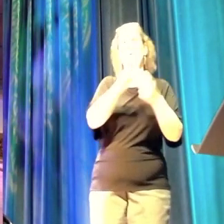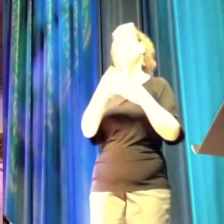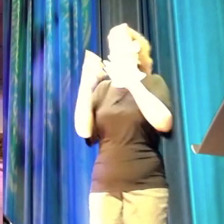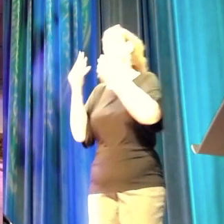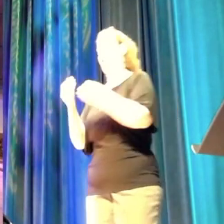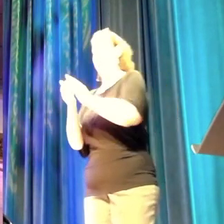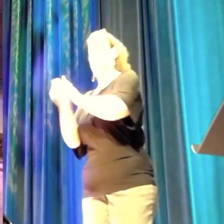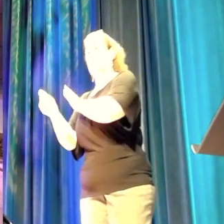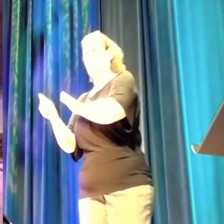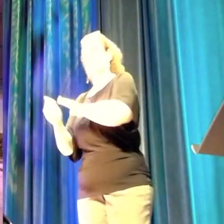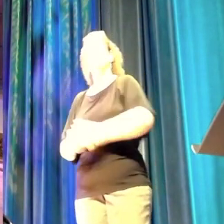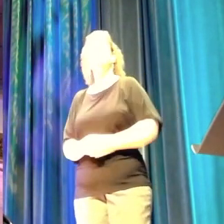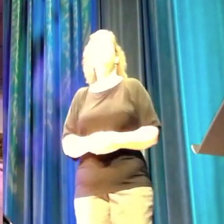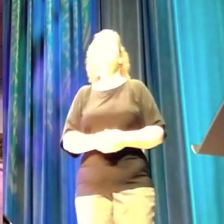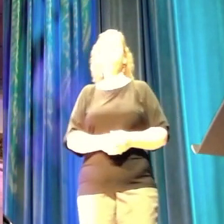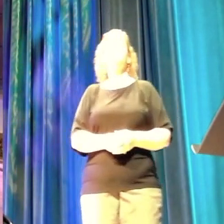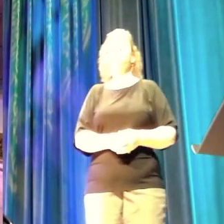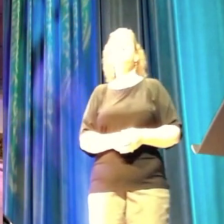skills.